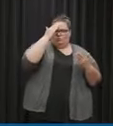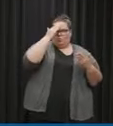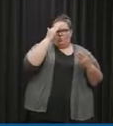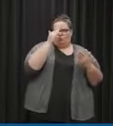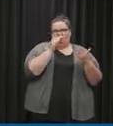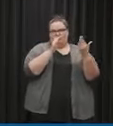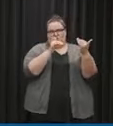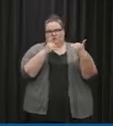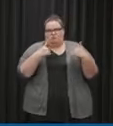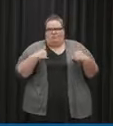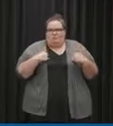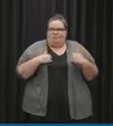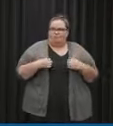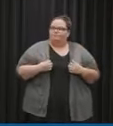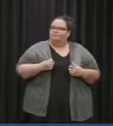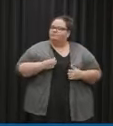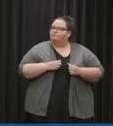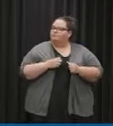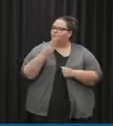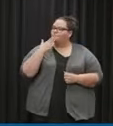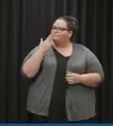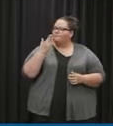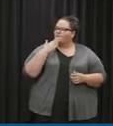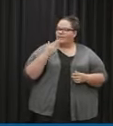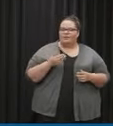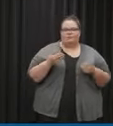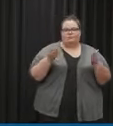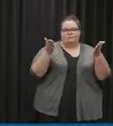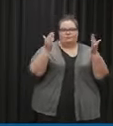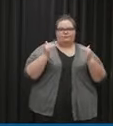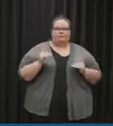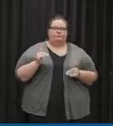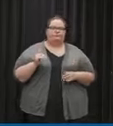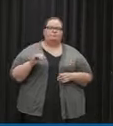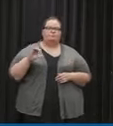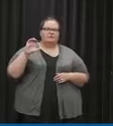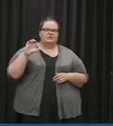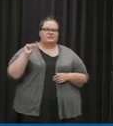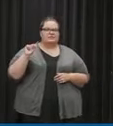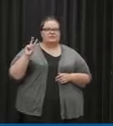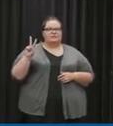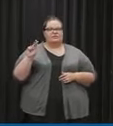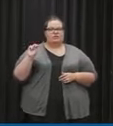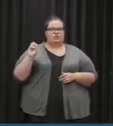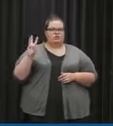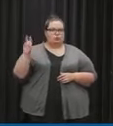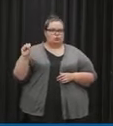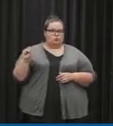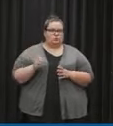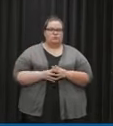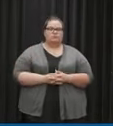of that expectation. Thank you, Dr. Russell. Thank you, Vicky. Kate Walker, CTV News.